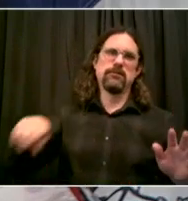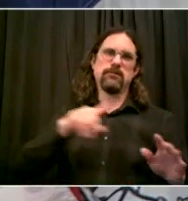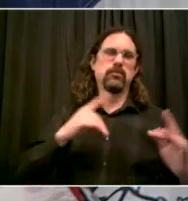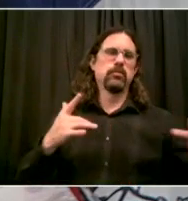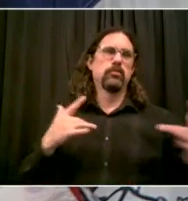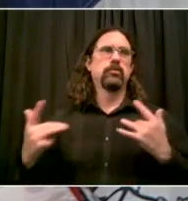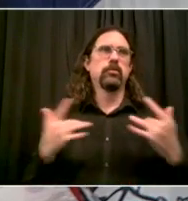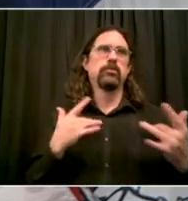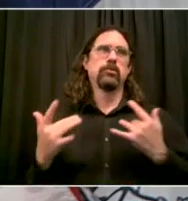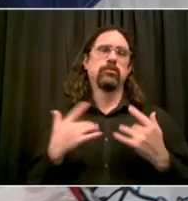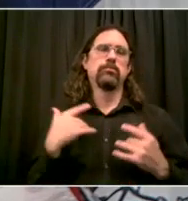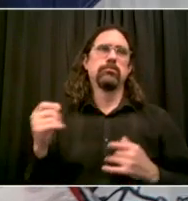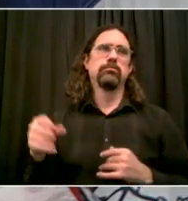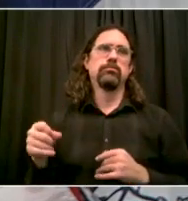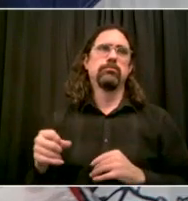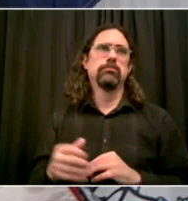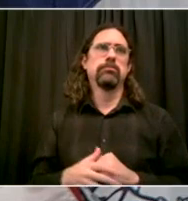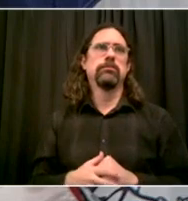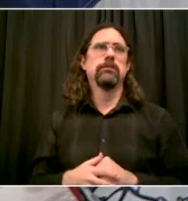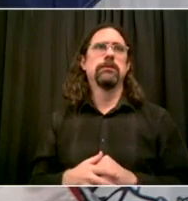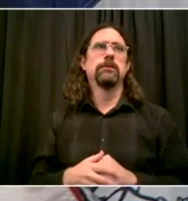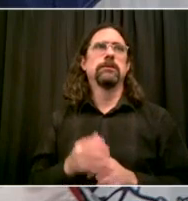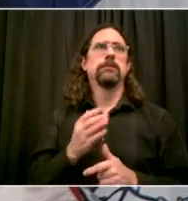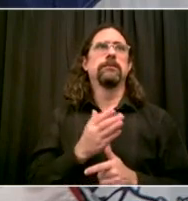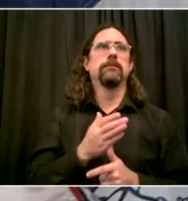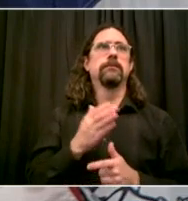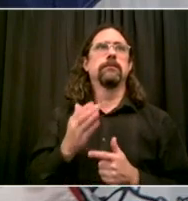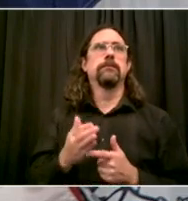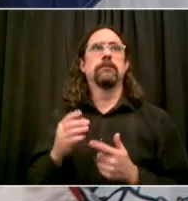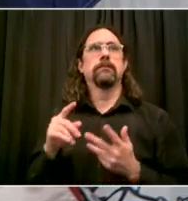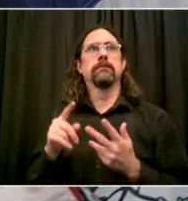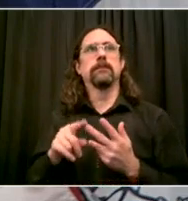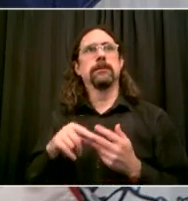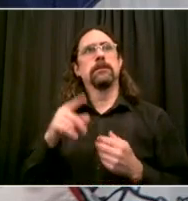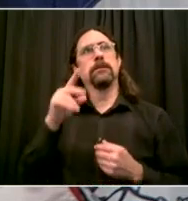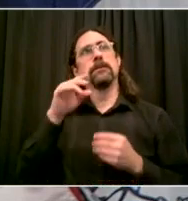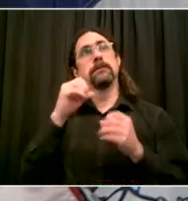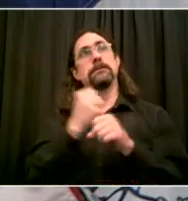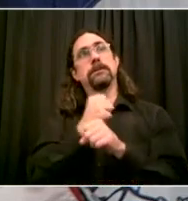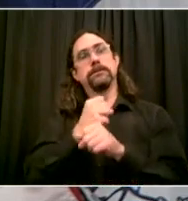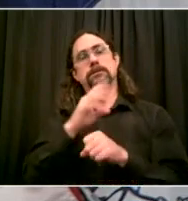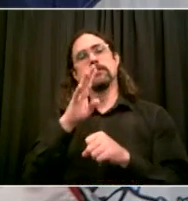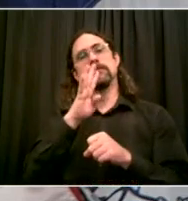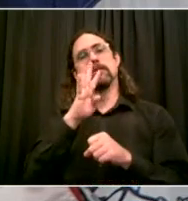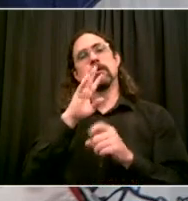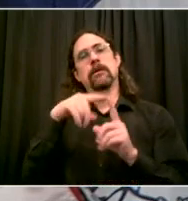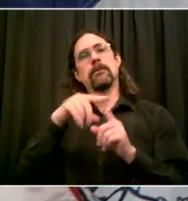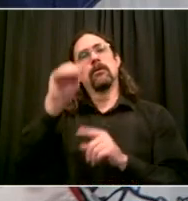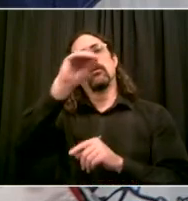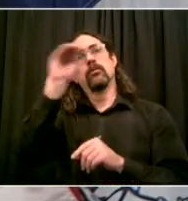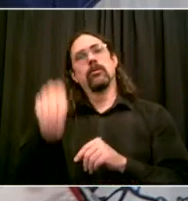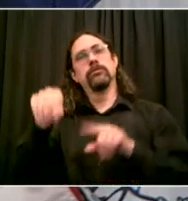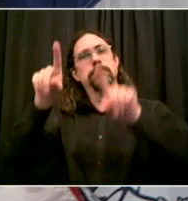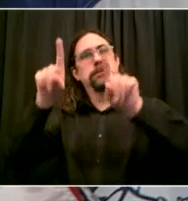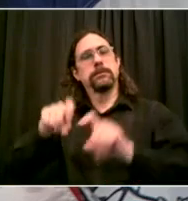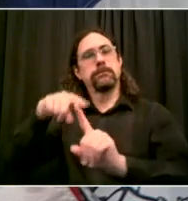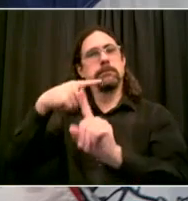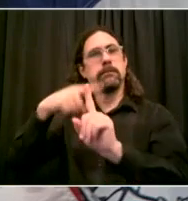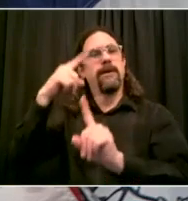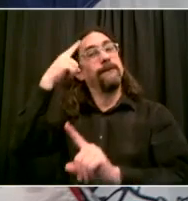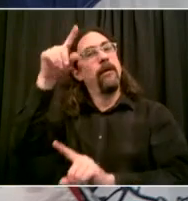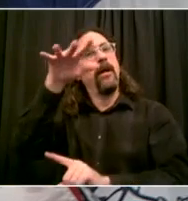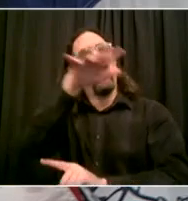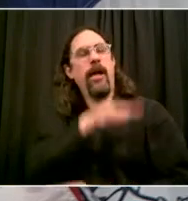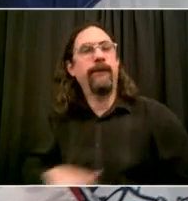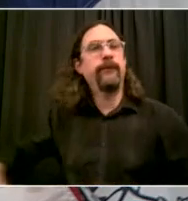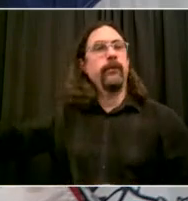have the citywide positivity rate, which really has moved in the wrong direction the last few days. I said last week 3% is